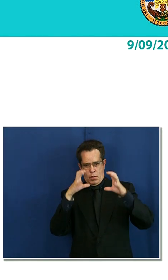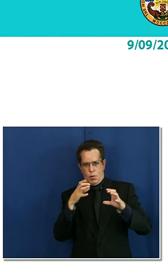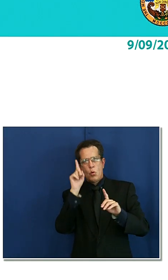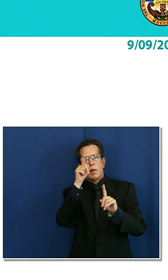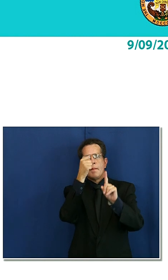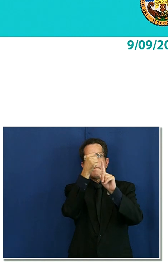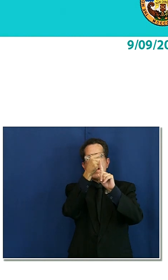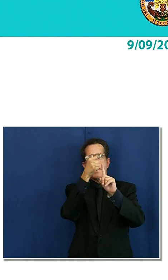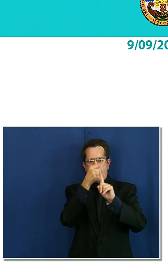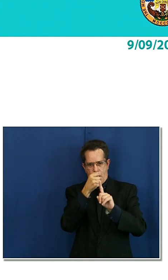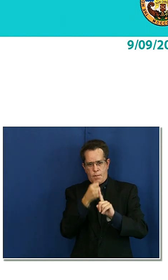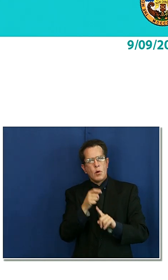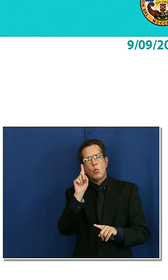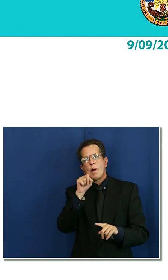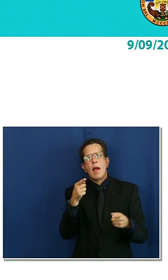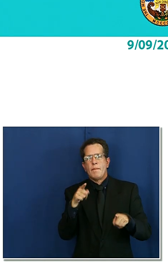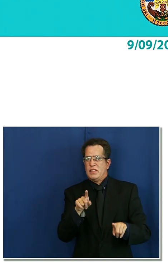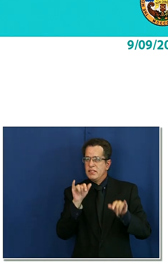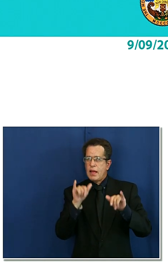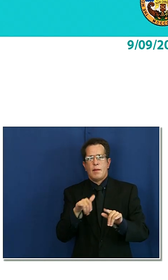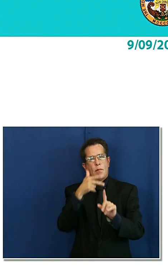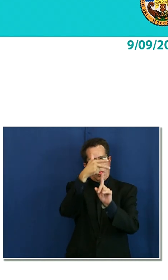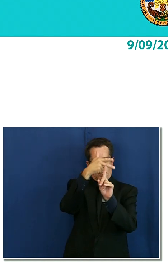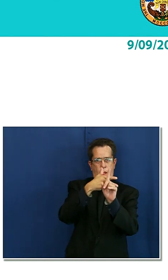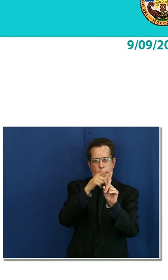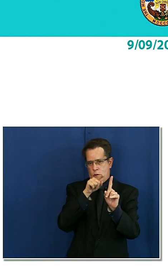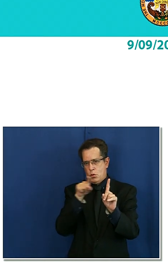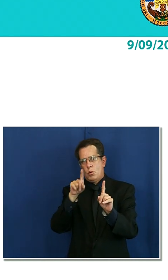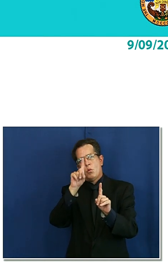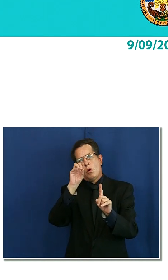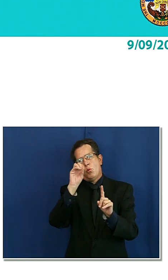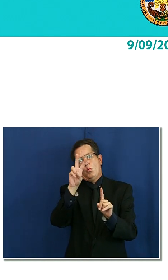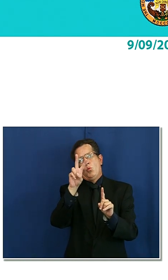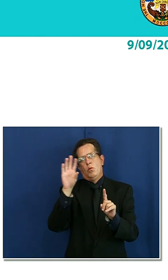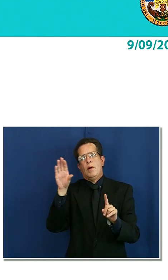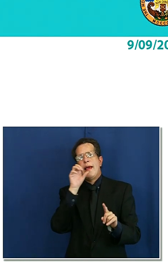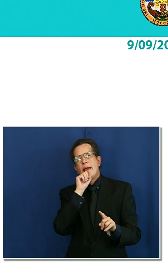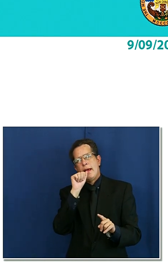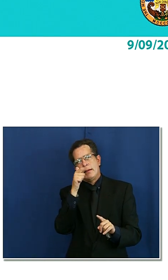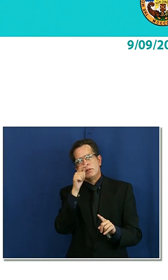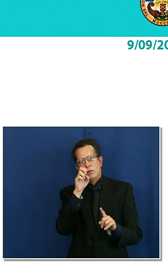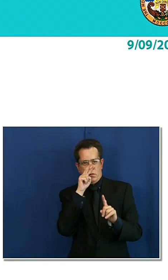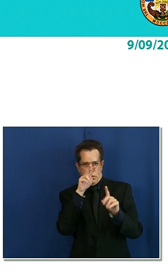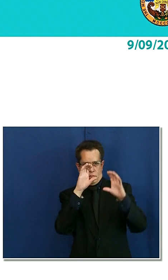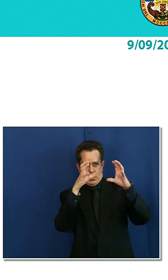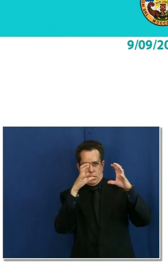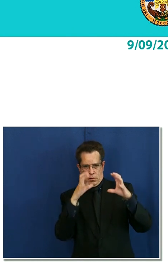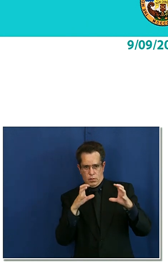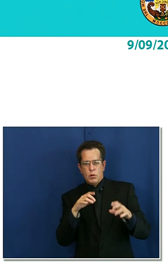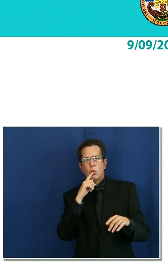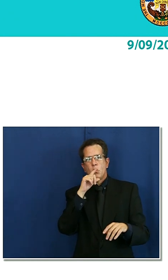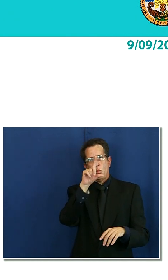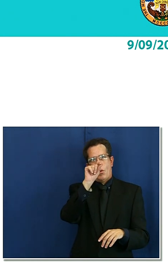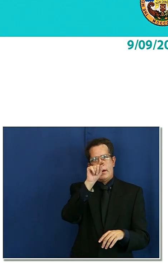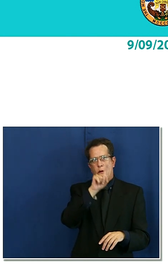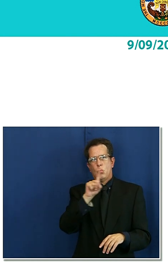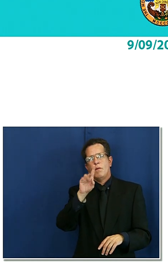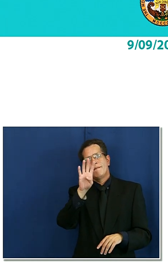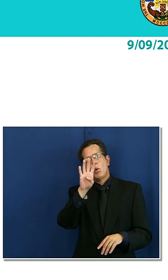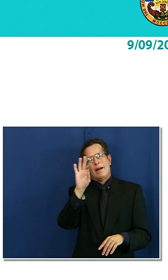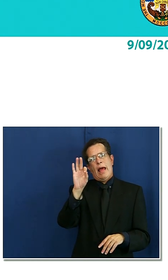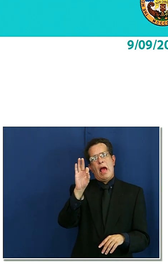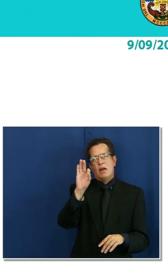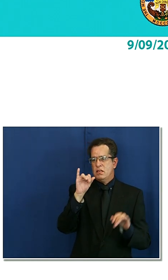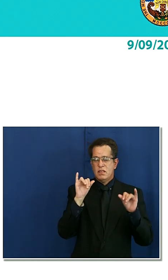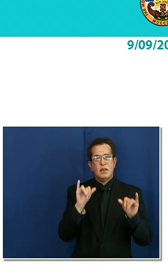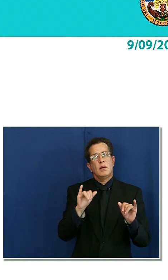cases is the same, 3 months to 102 years of age. The age group from 20 to 49 years of